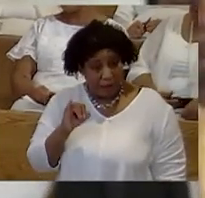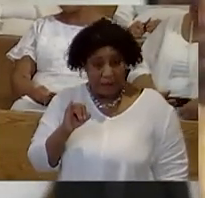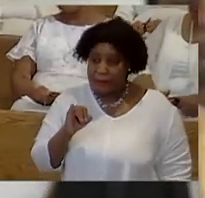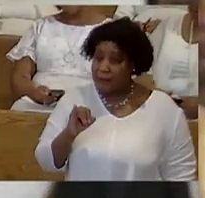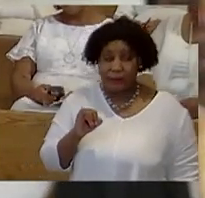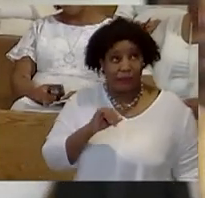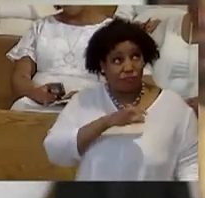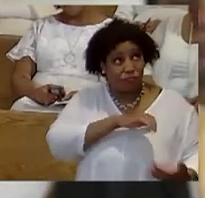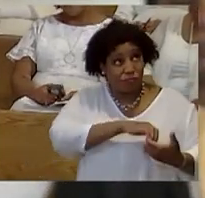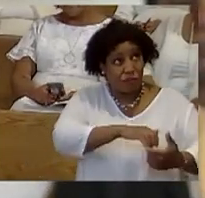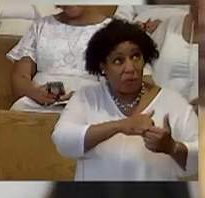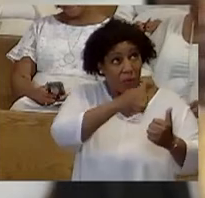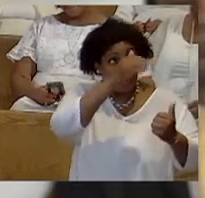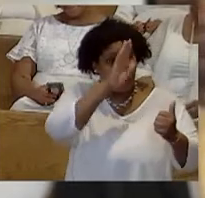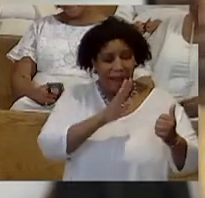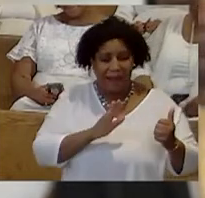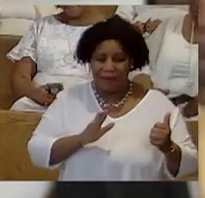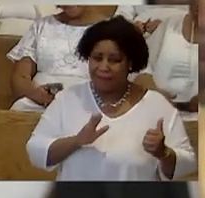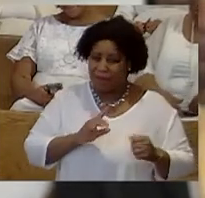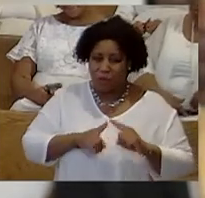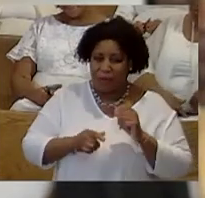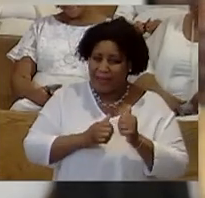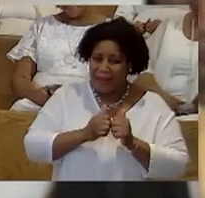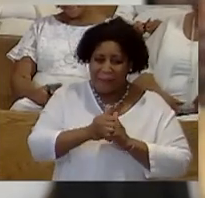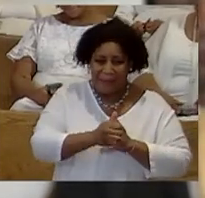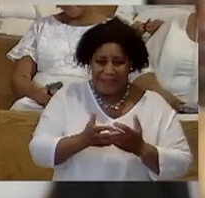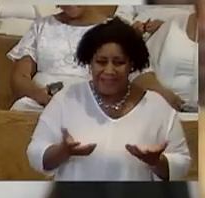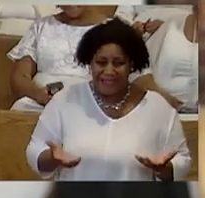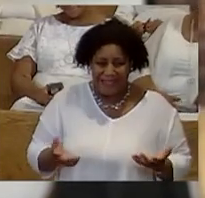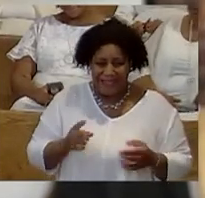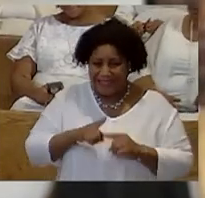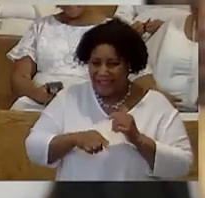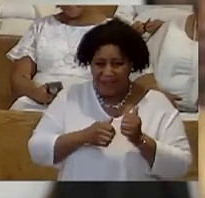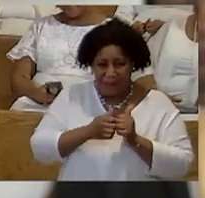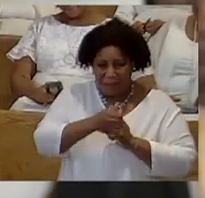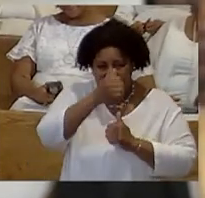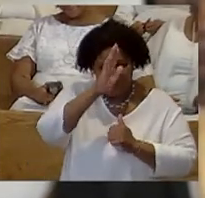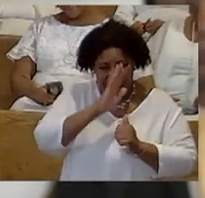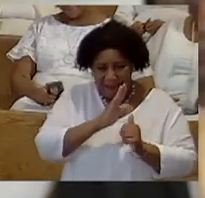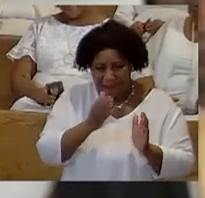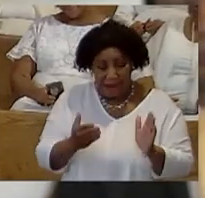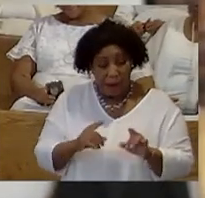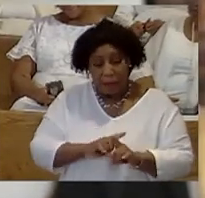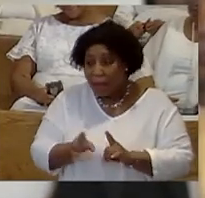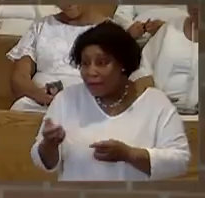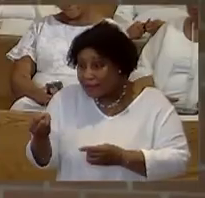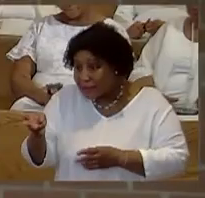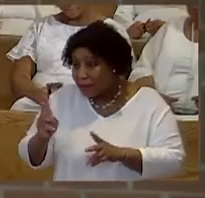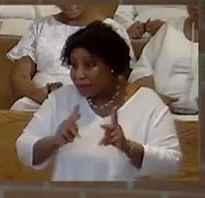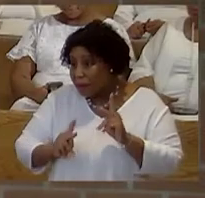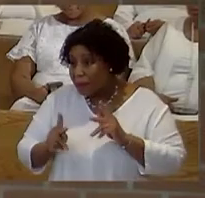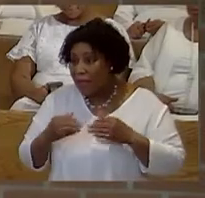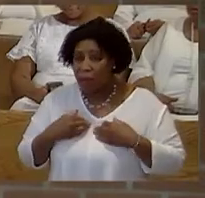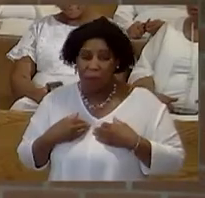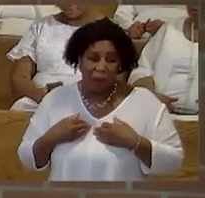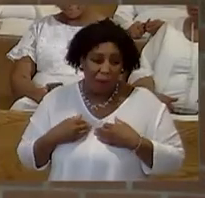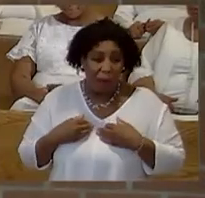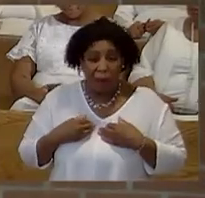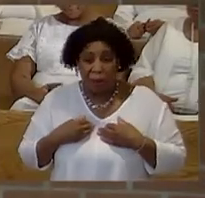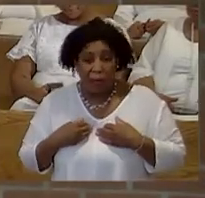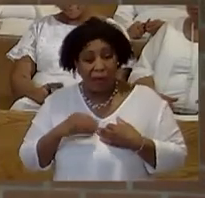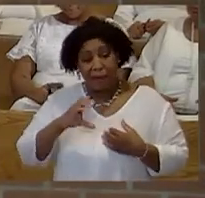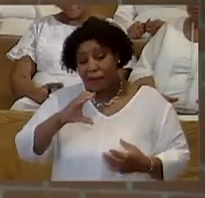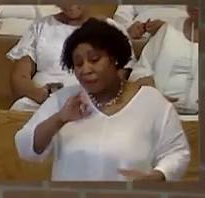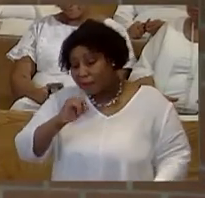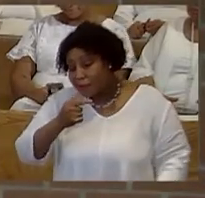with God, you just can't beat. You can't beat God and his giving. But many of us might have Cigna. Many of us